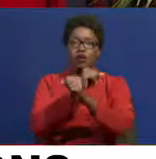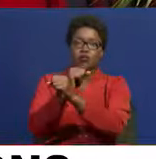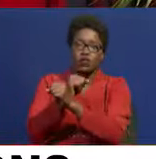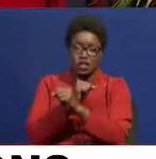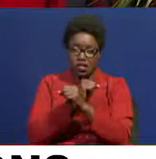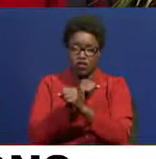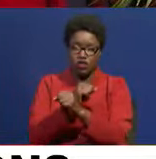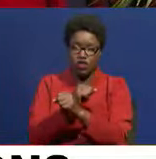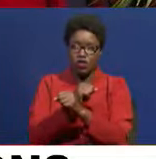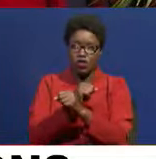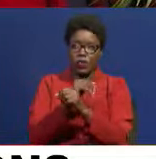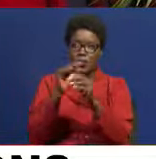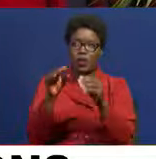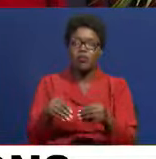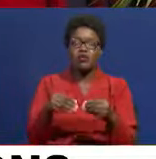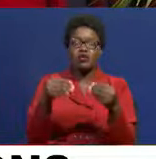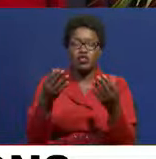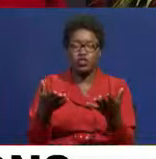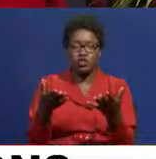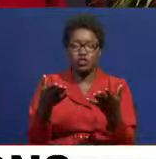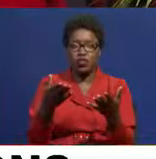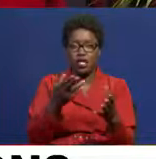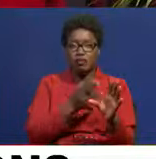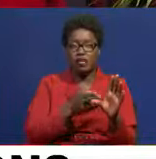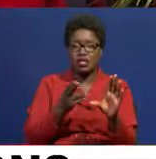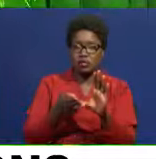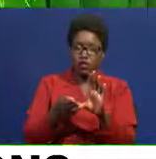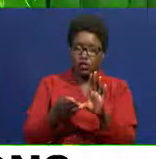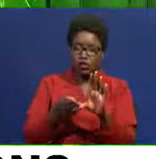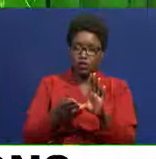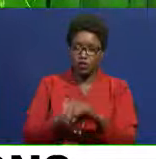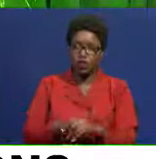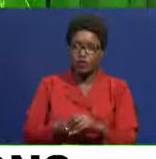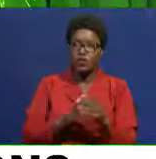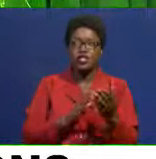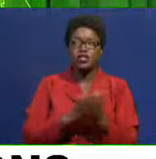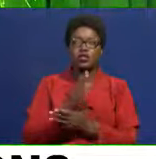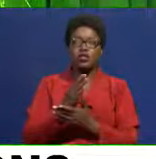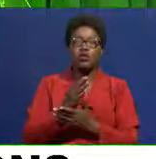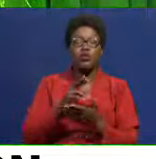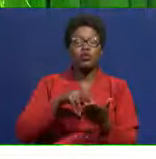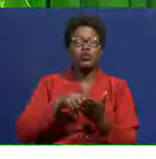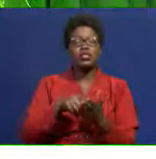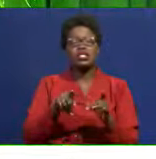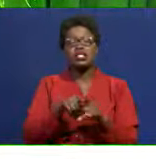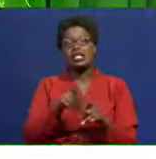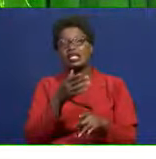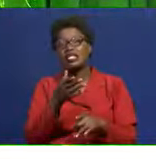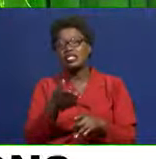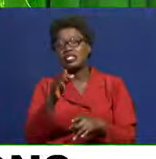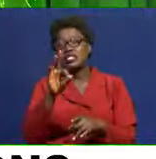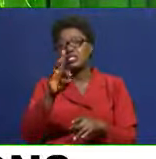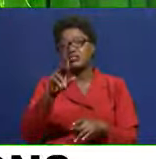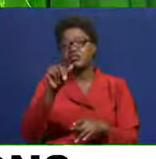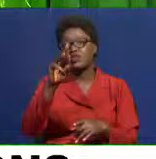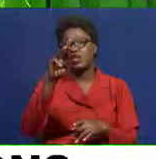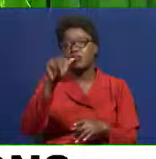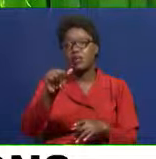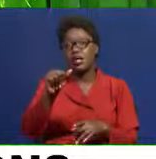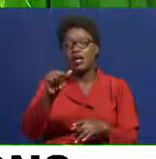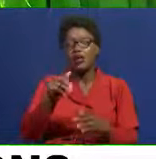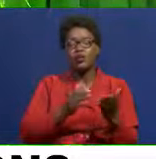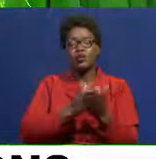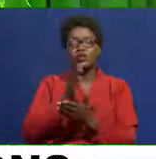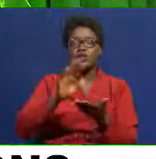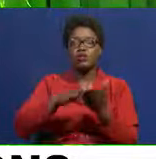protection, provision, and participation. Through initiatives like FLAMA, we ensure